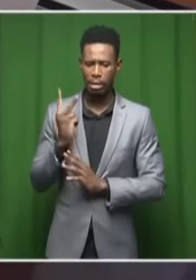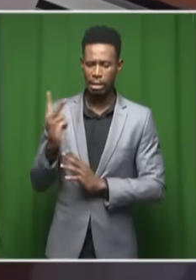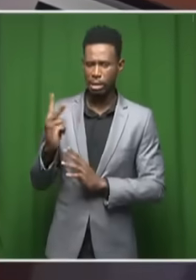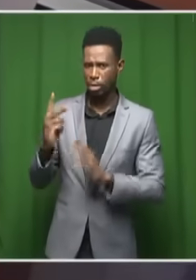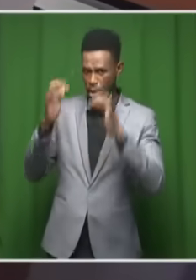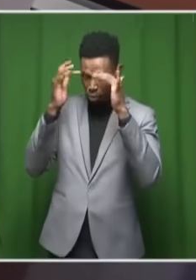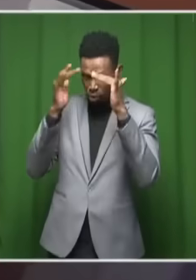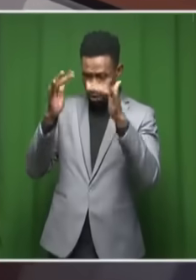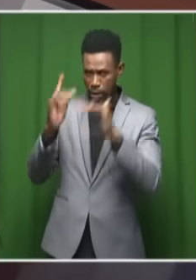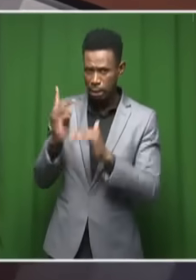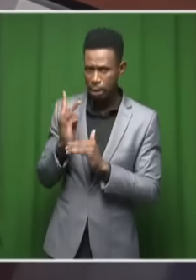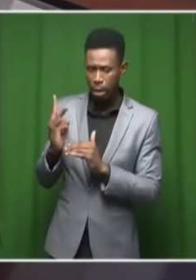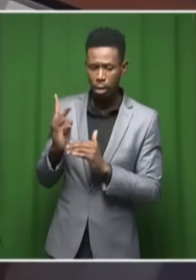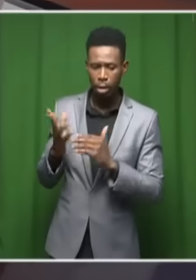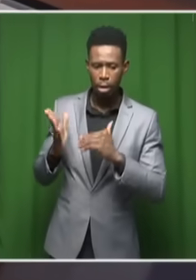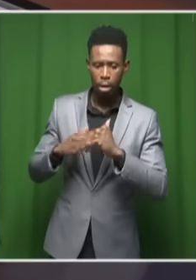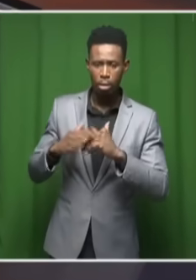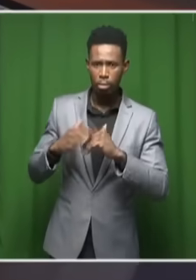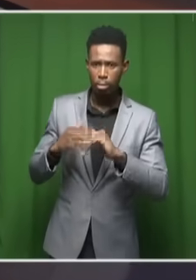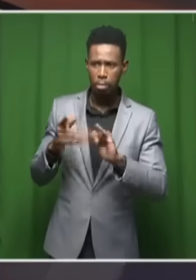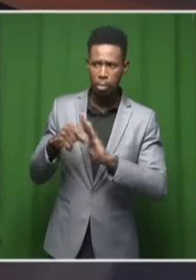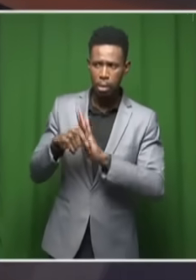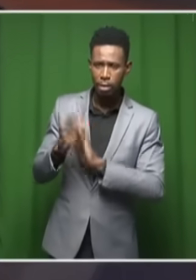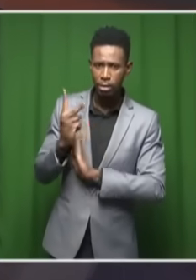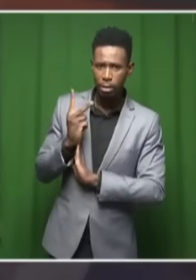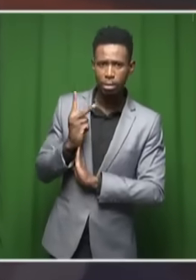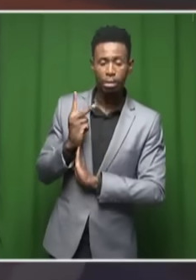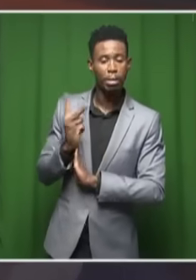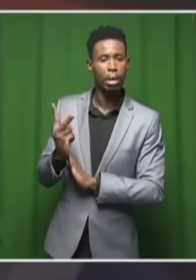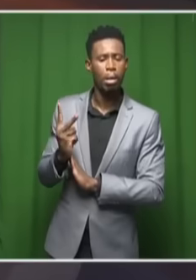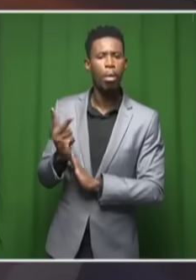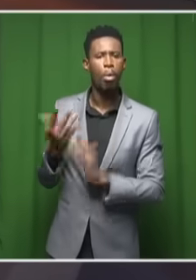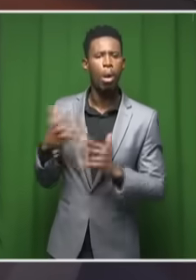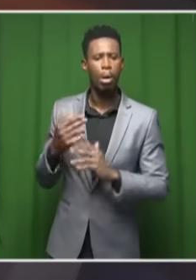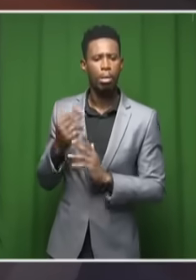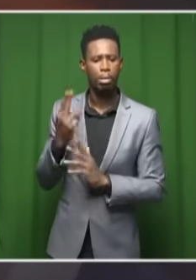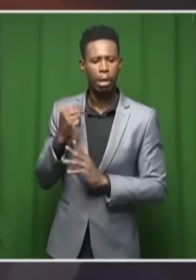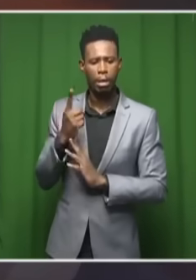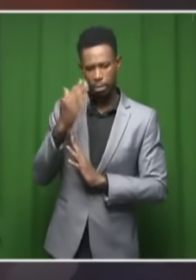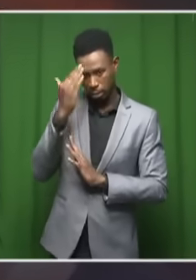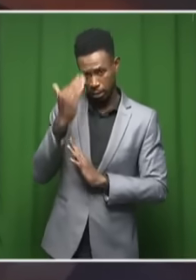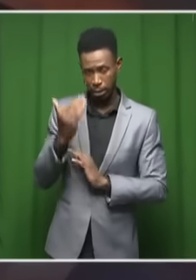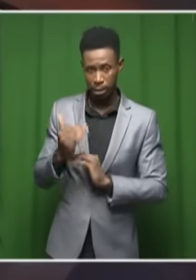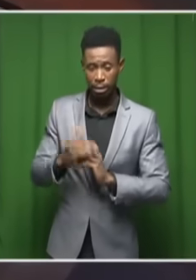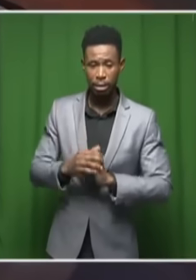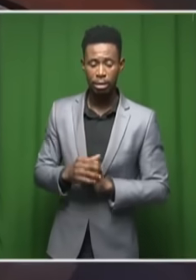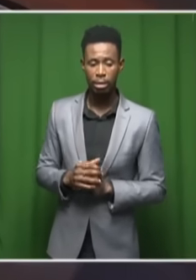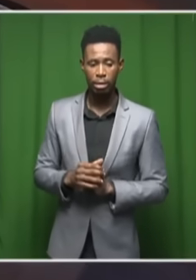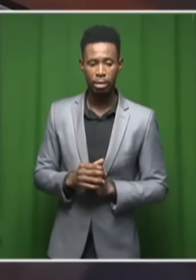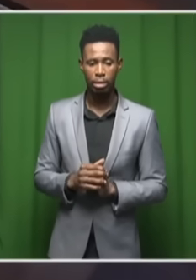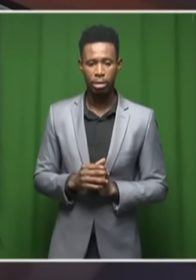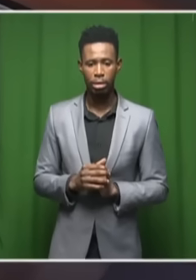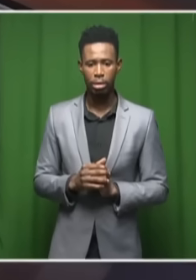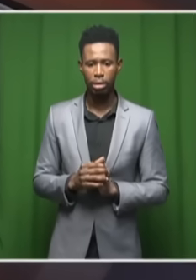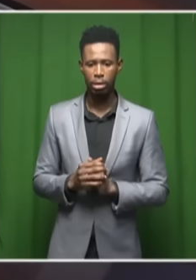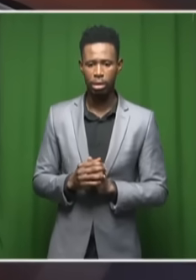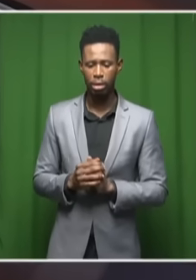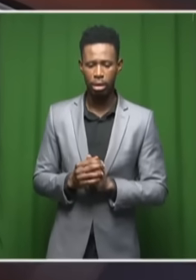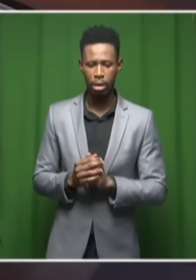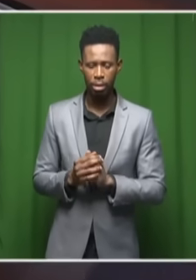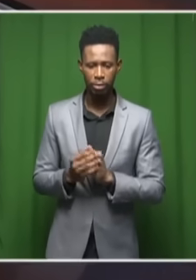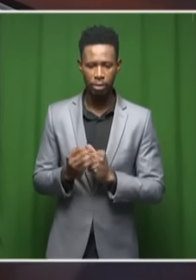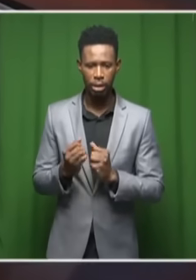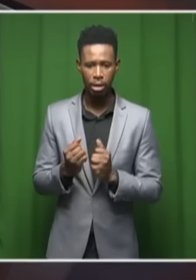predictions, we continue to hone in. From a national picture, we're honing in on your provincial stats that are coming through now. The projected